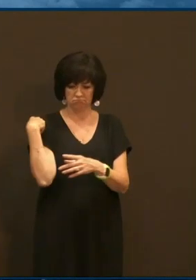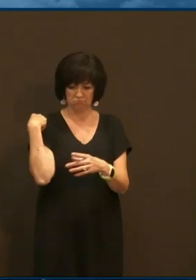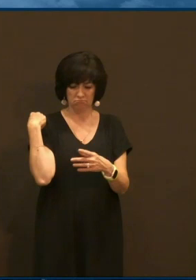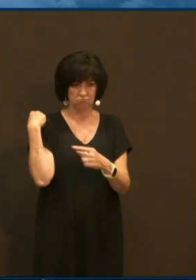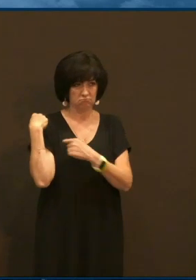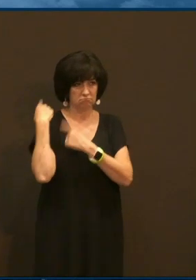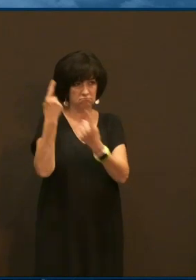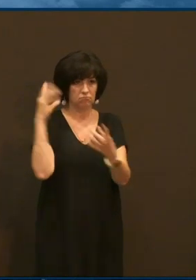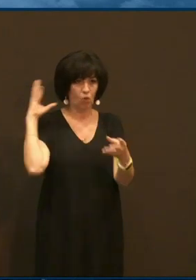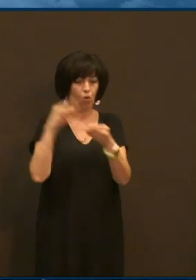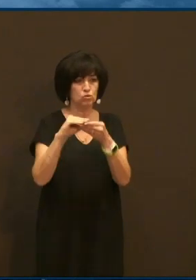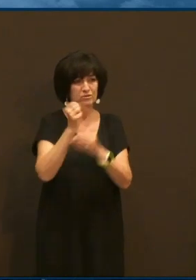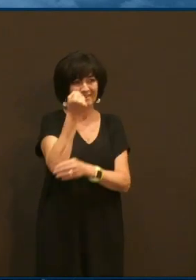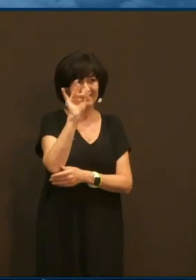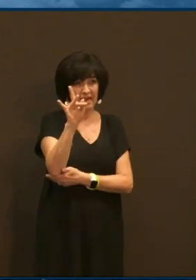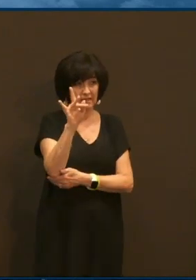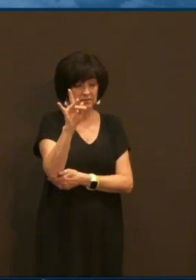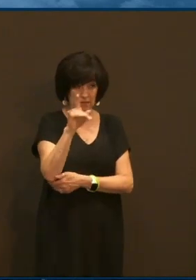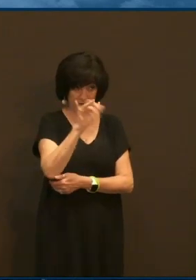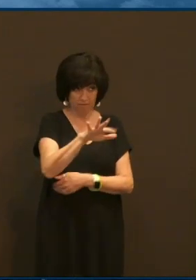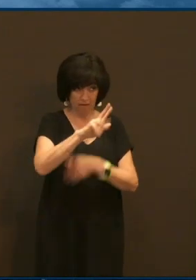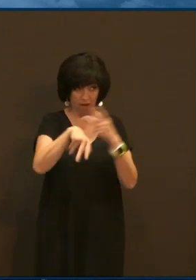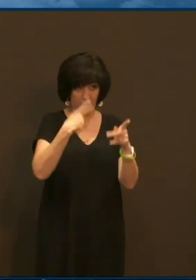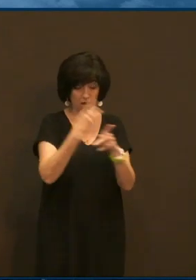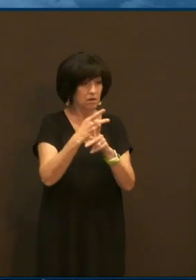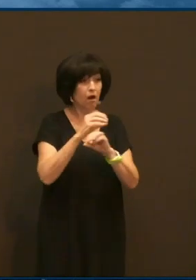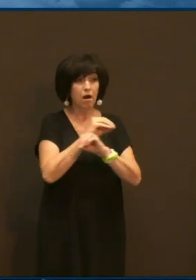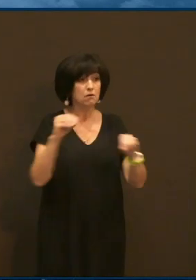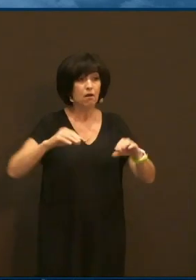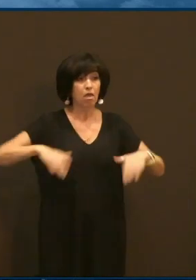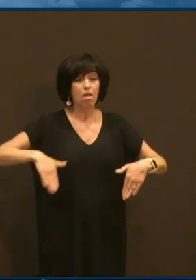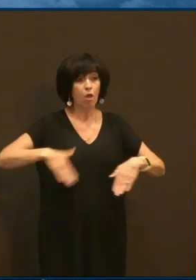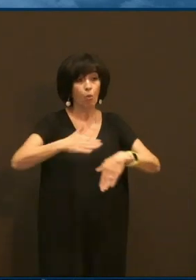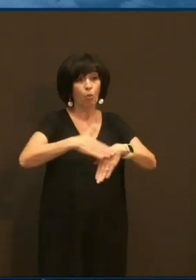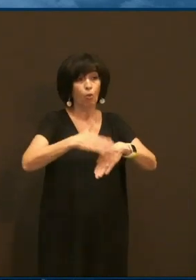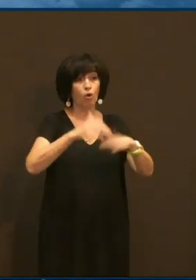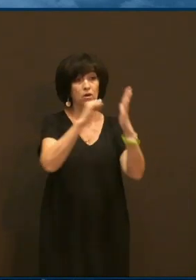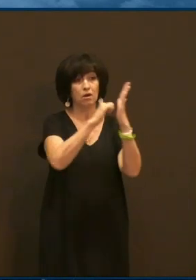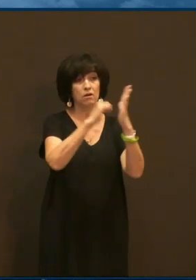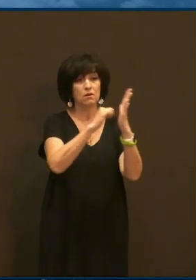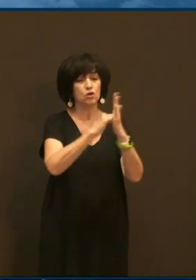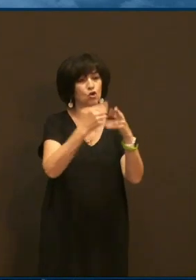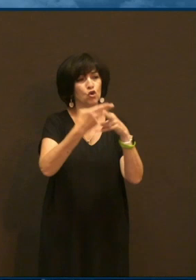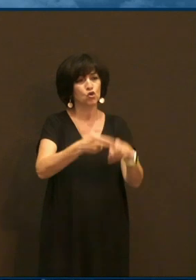So I know that in Delaware, for a no-knock